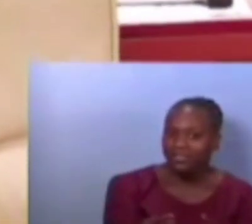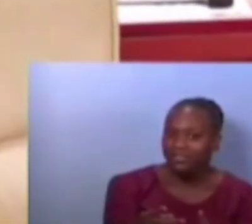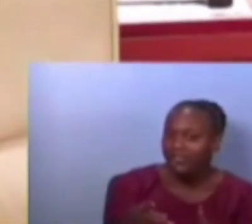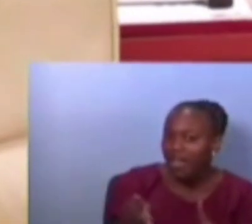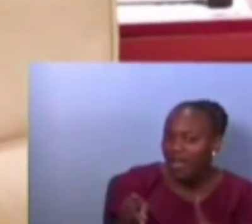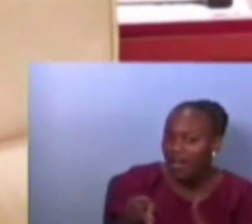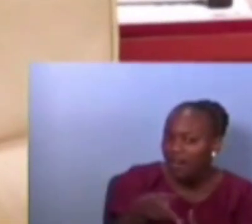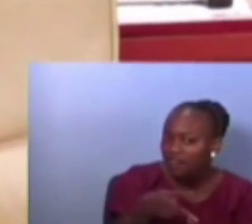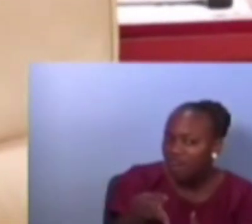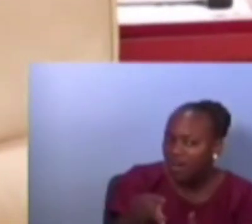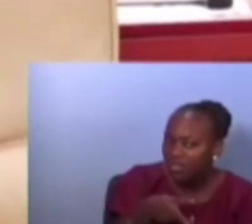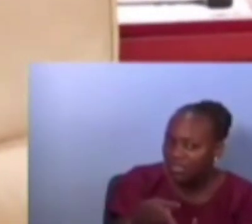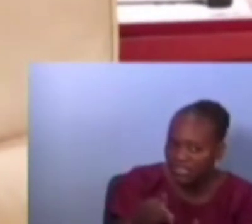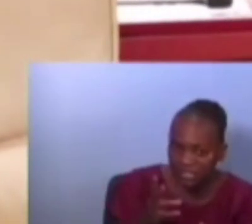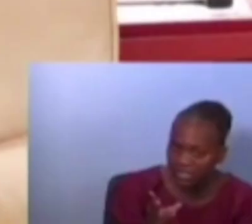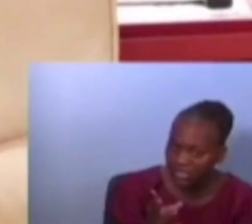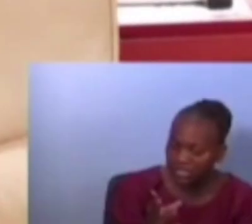violently